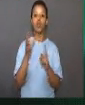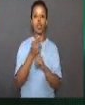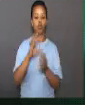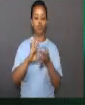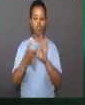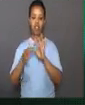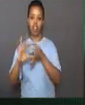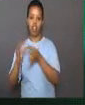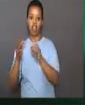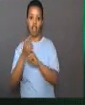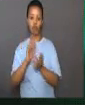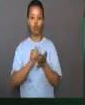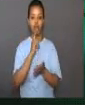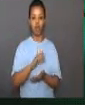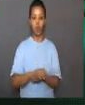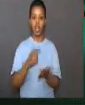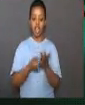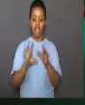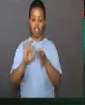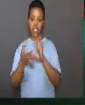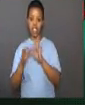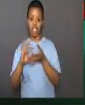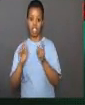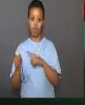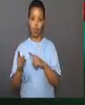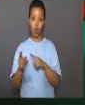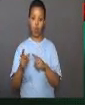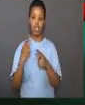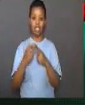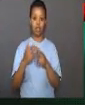chain. These chains are called